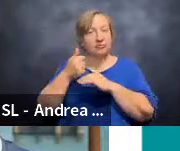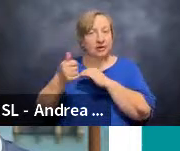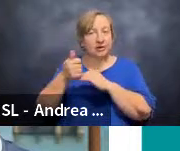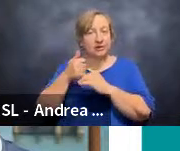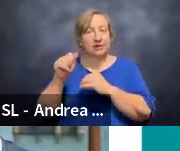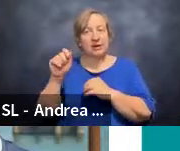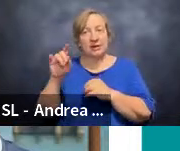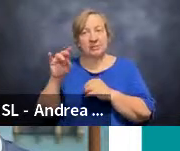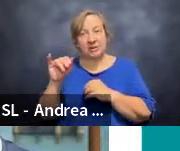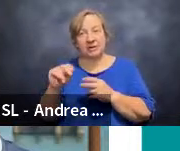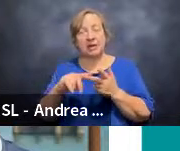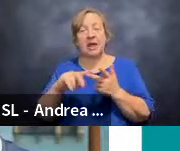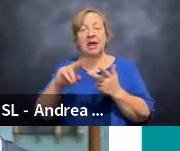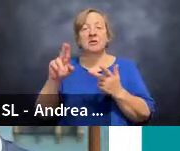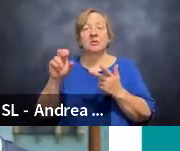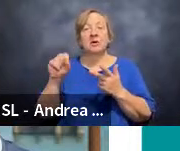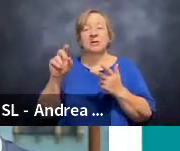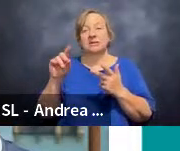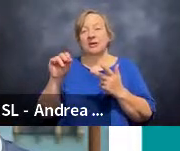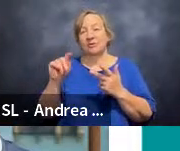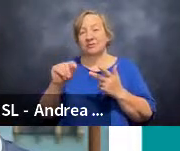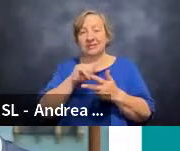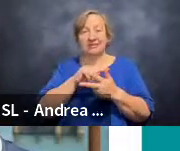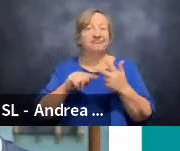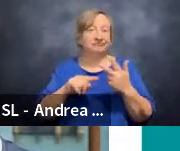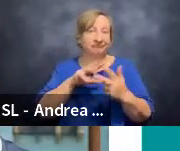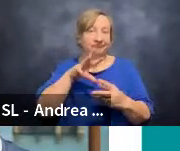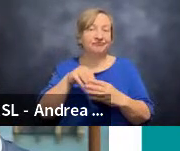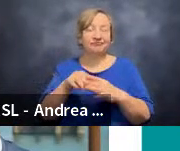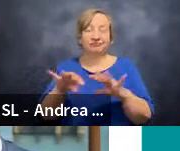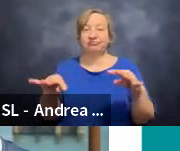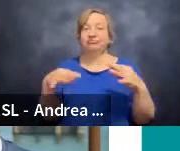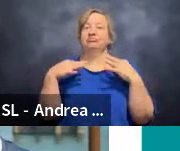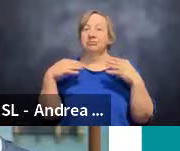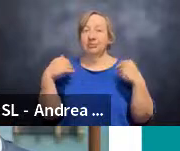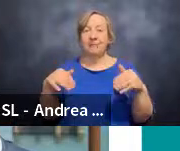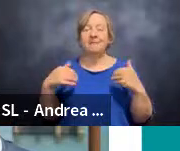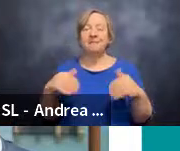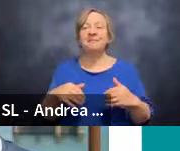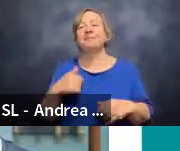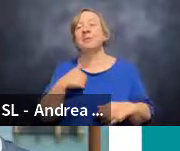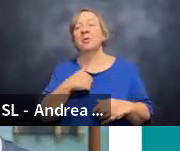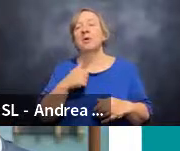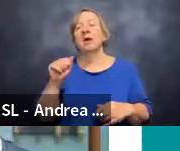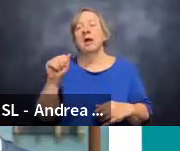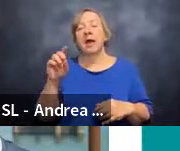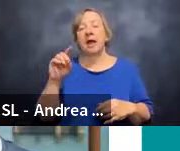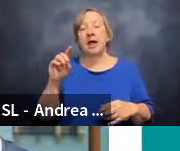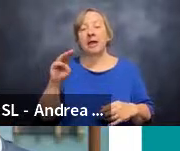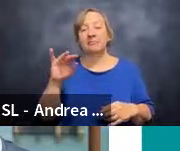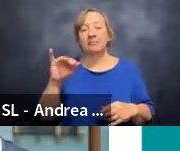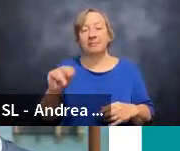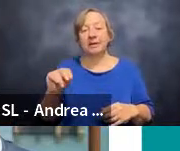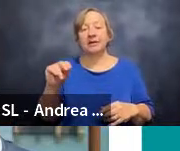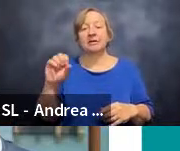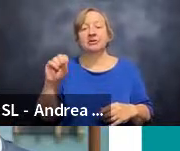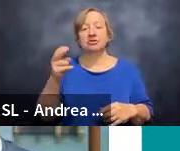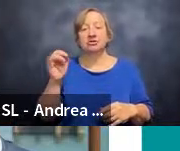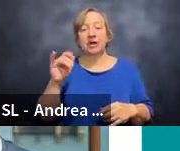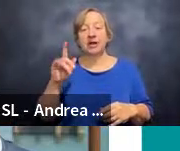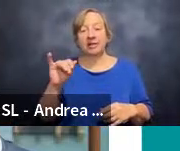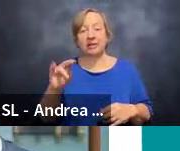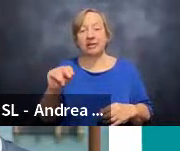DOT in general. So we had Administrator Shaylin Batt, Senators